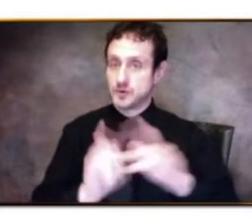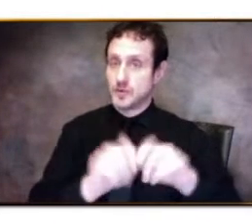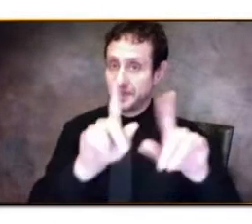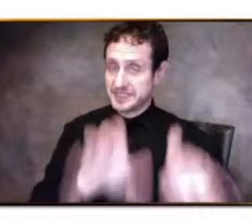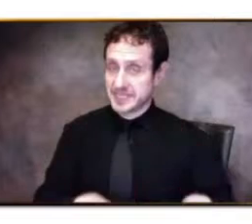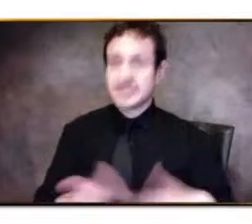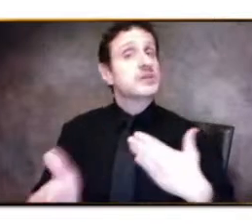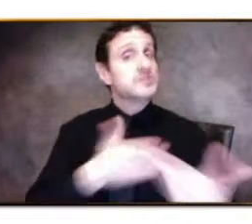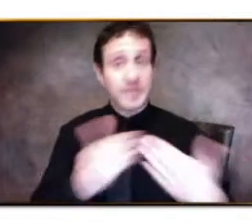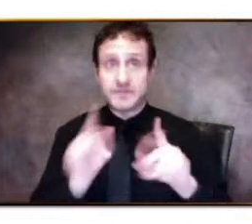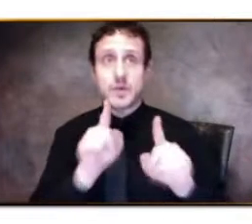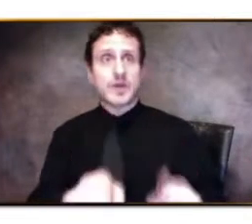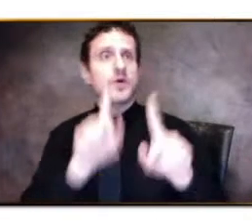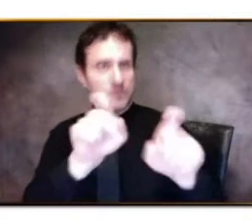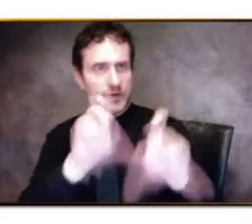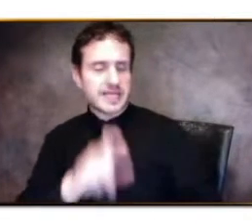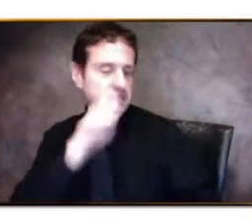as